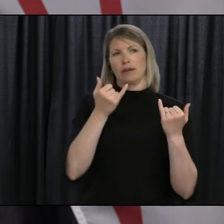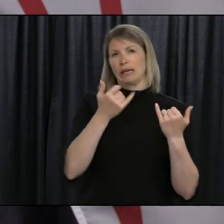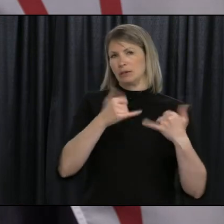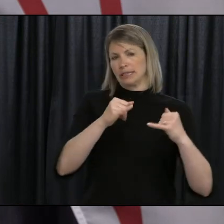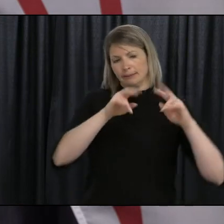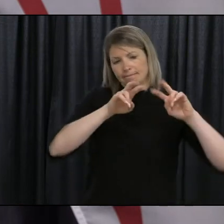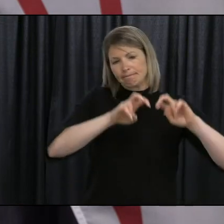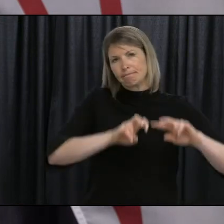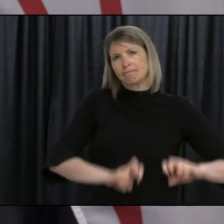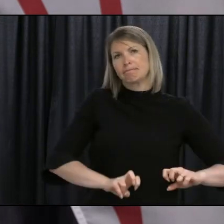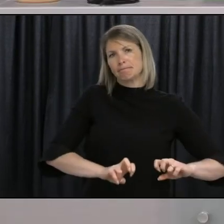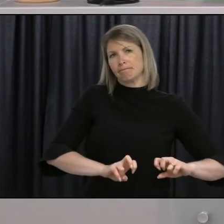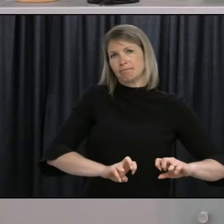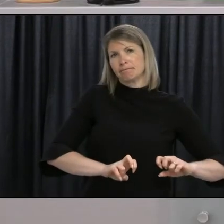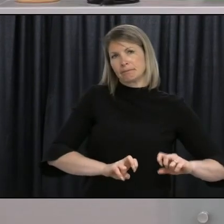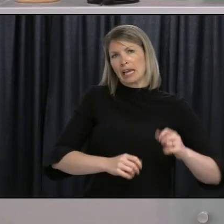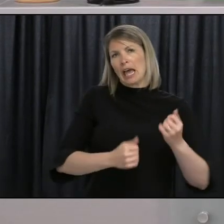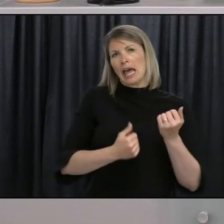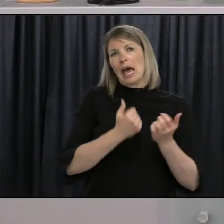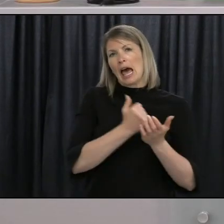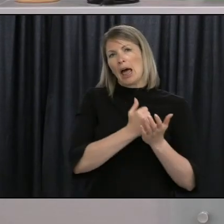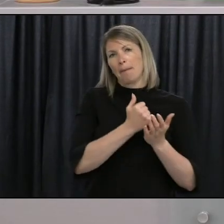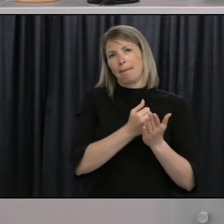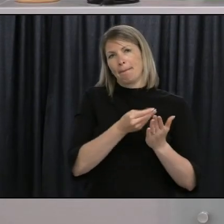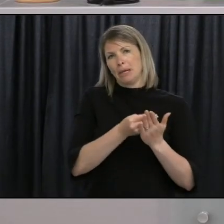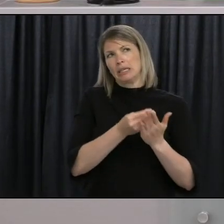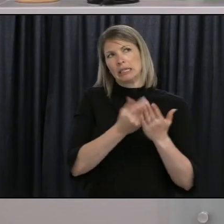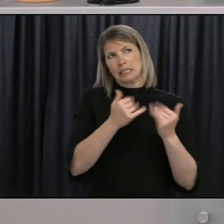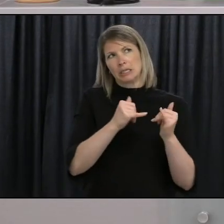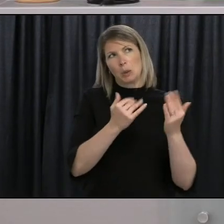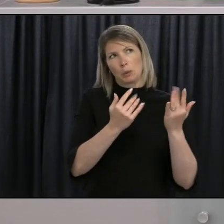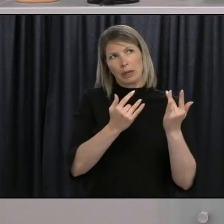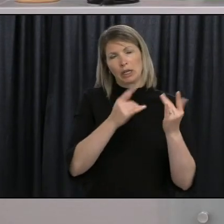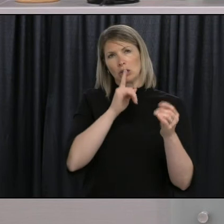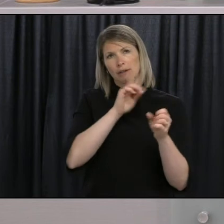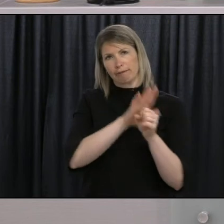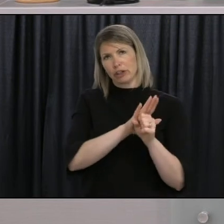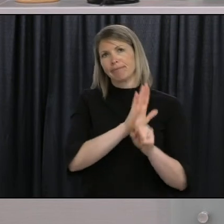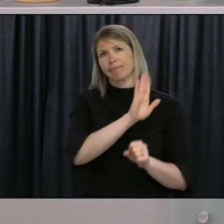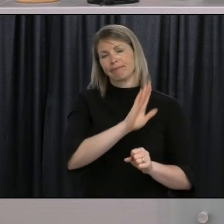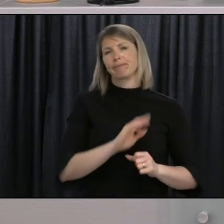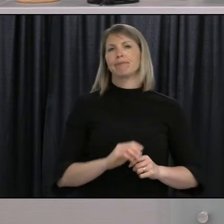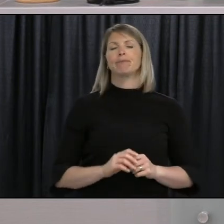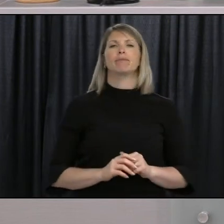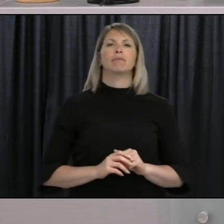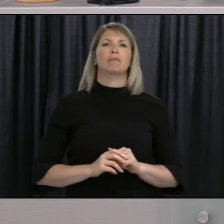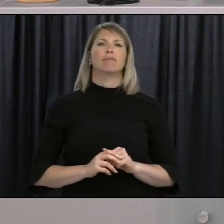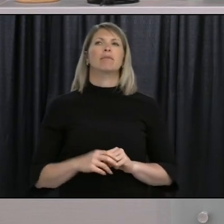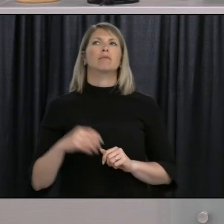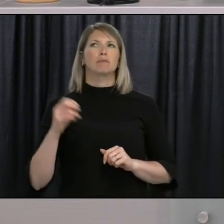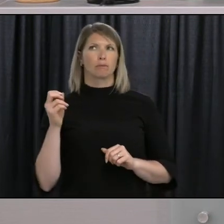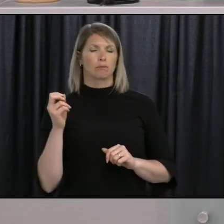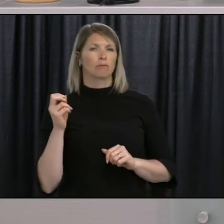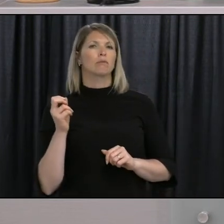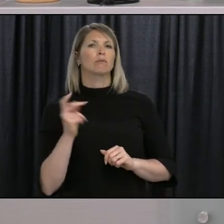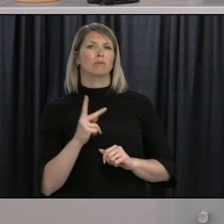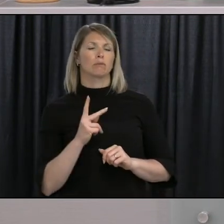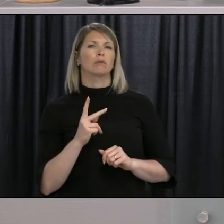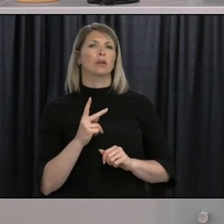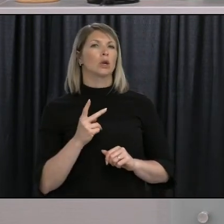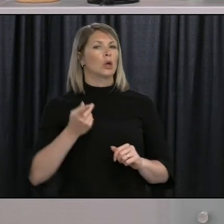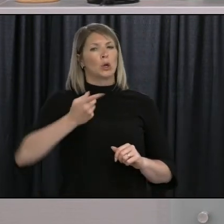Okay, thank you very, very much. And once again, Minister Osborne, you had mentioned that you can't tax and cut our way out